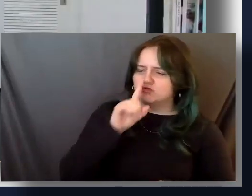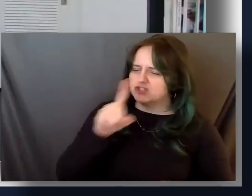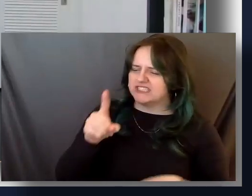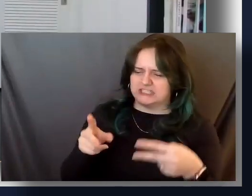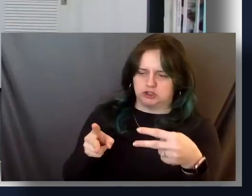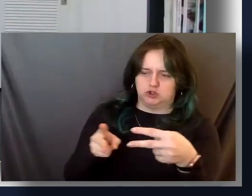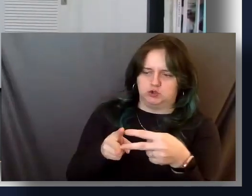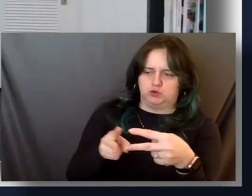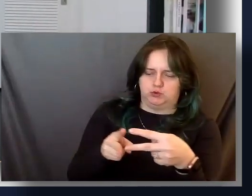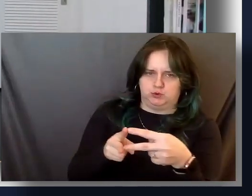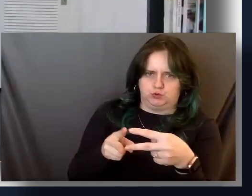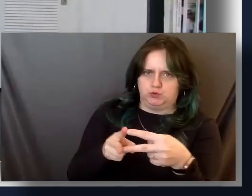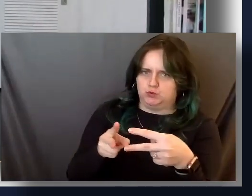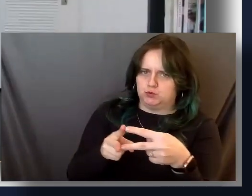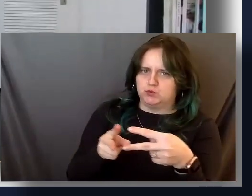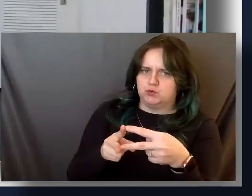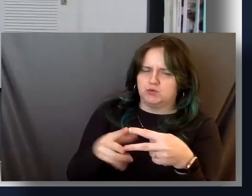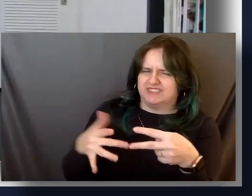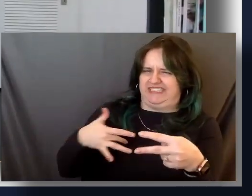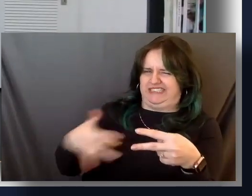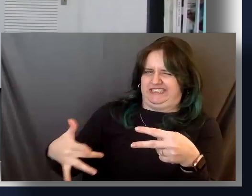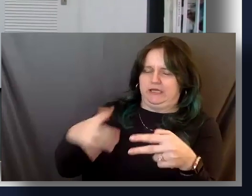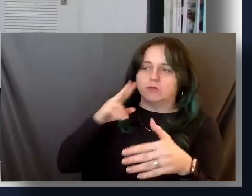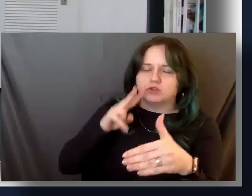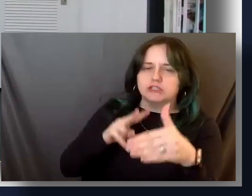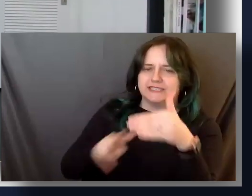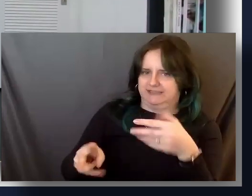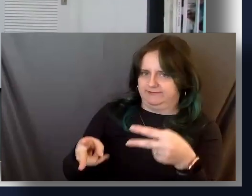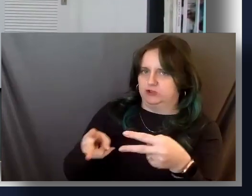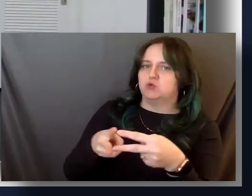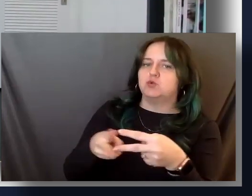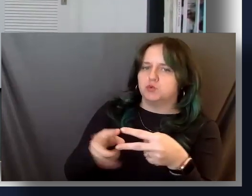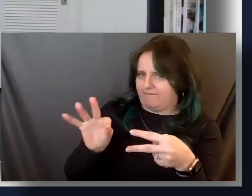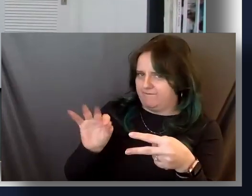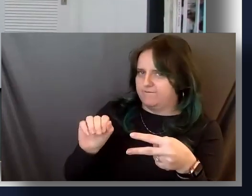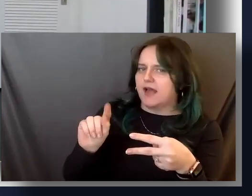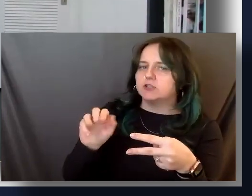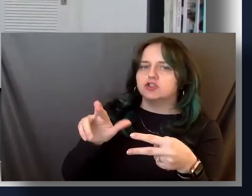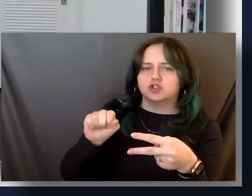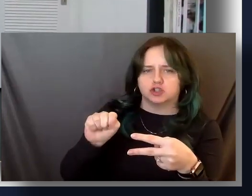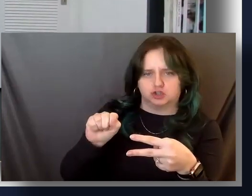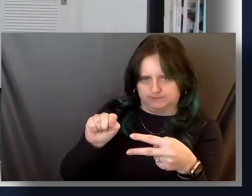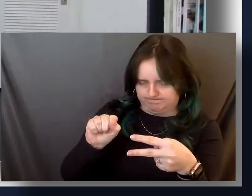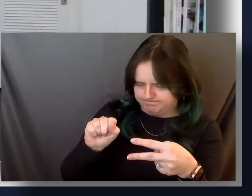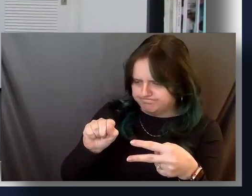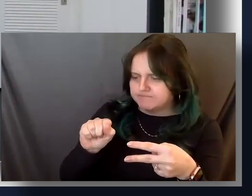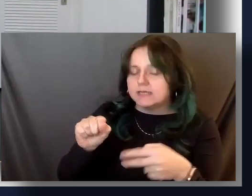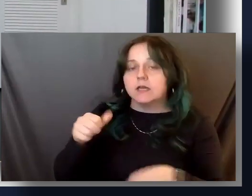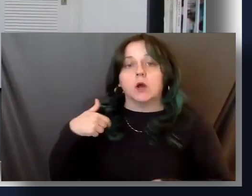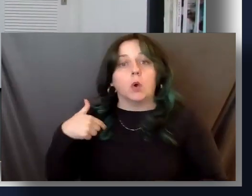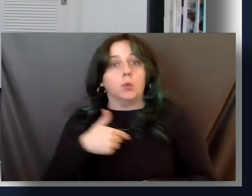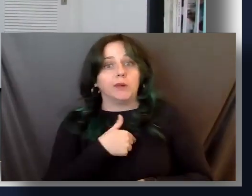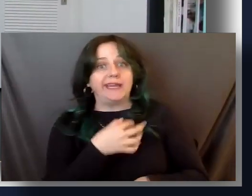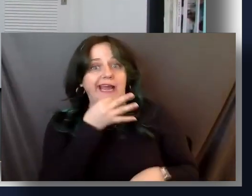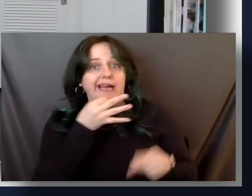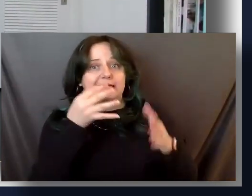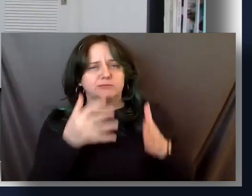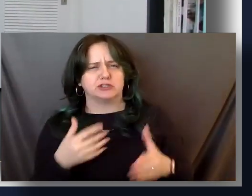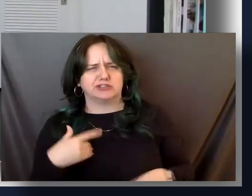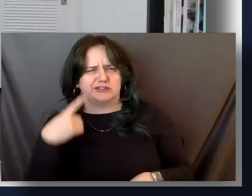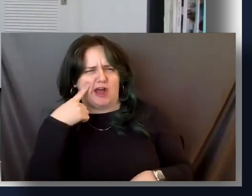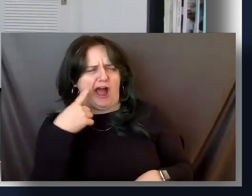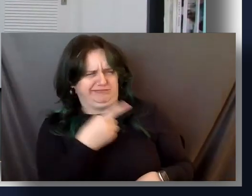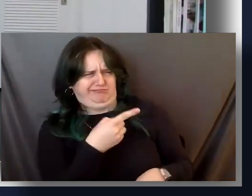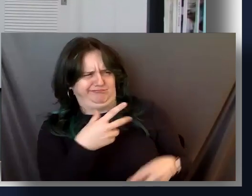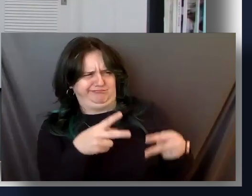they said that only 2 factors were actually highly predictive, and they weren't the factors that the experts thought would